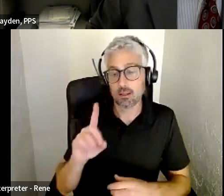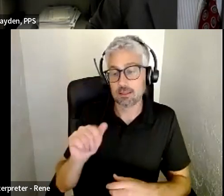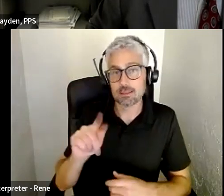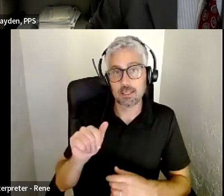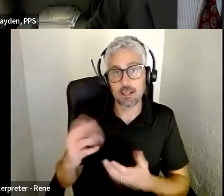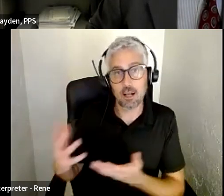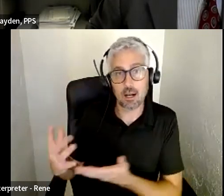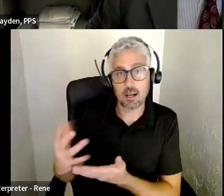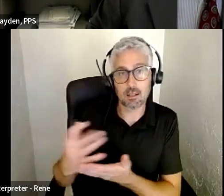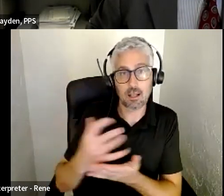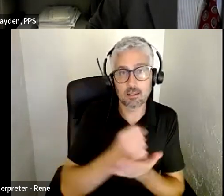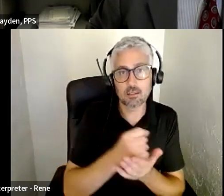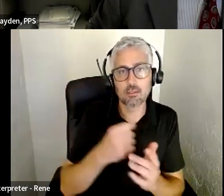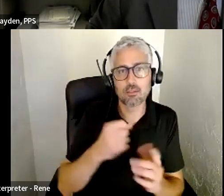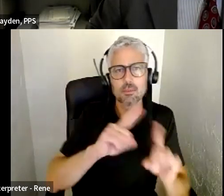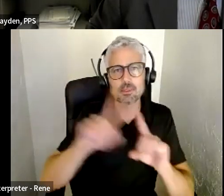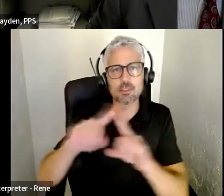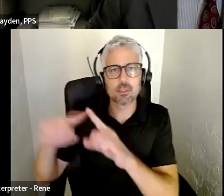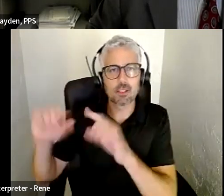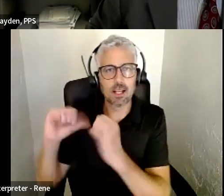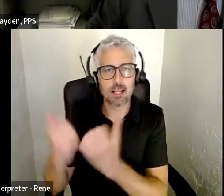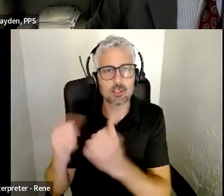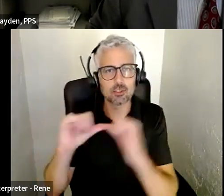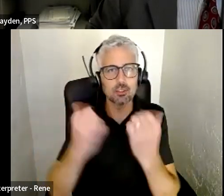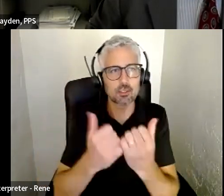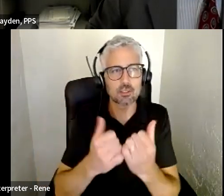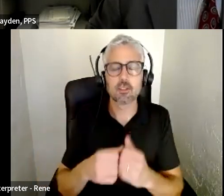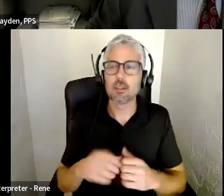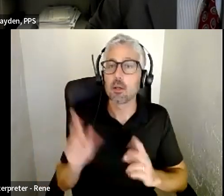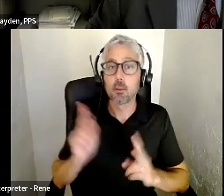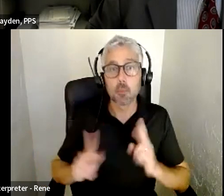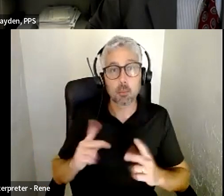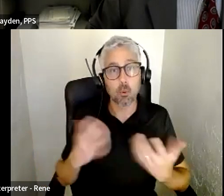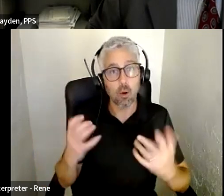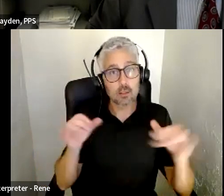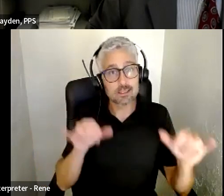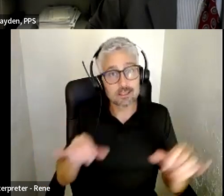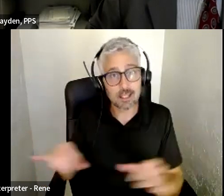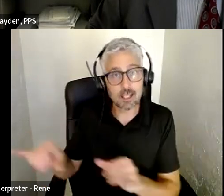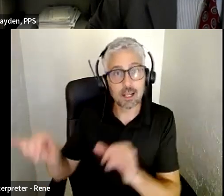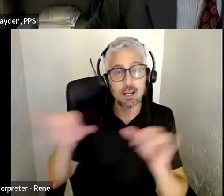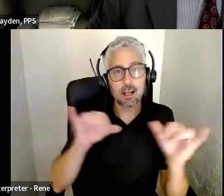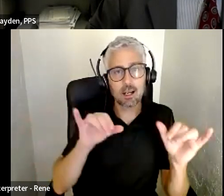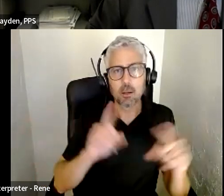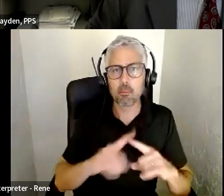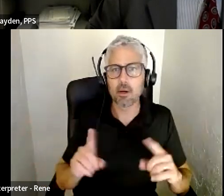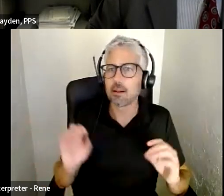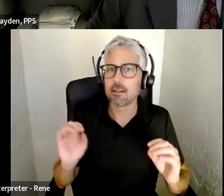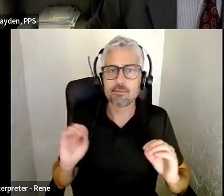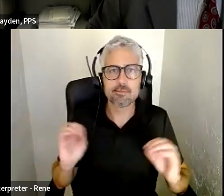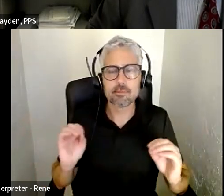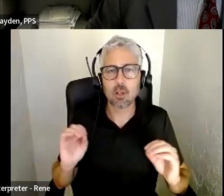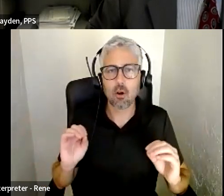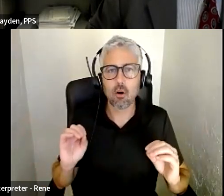collected across different agencies. And everyone wants the standardization to happen, but no one's taking